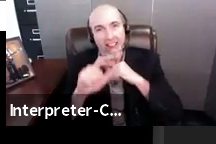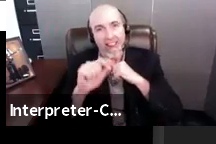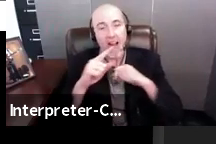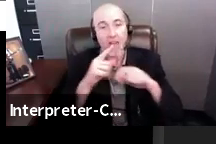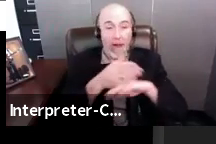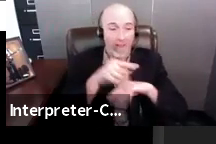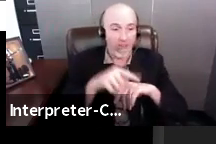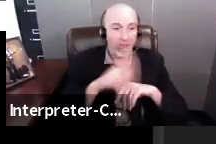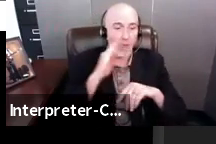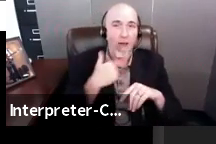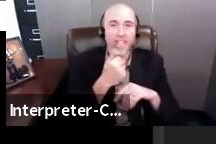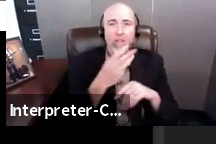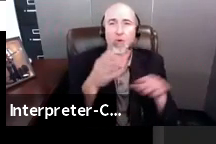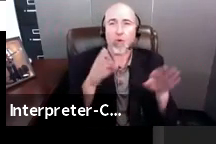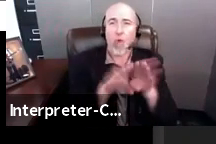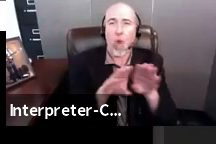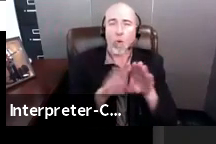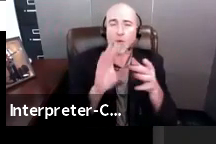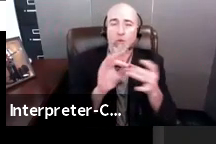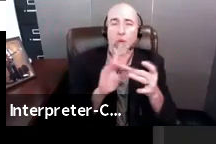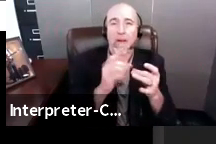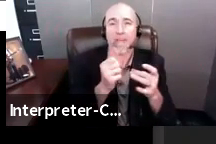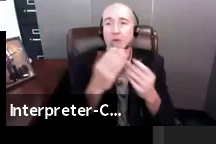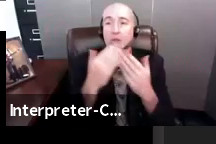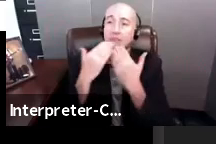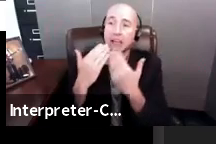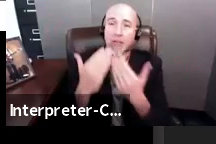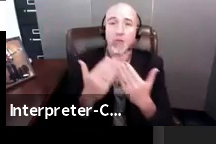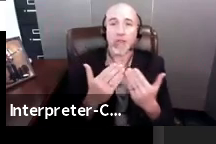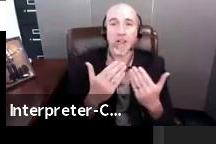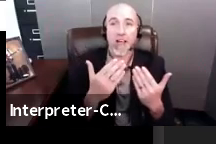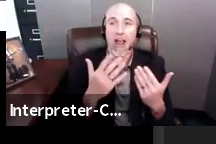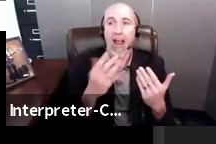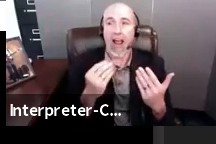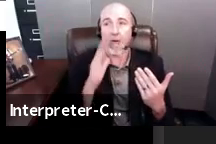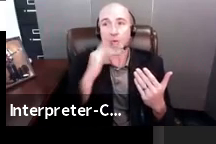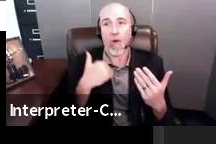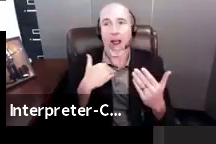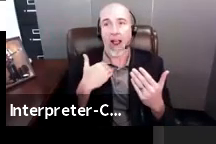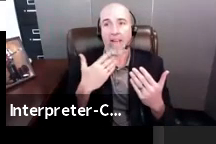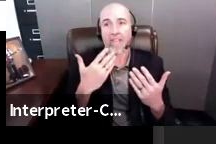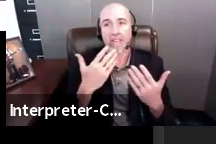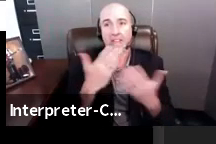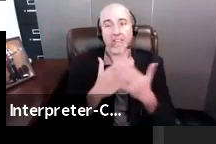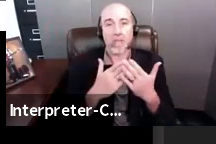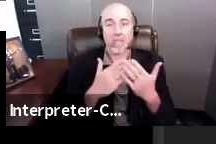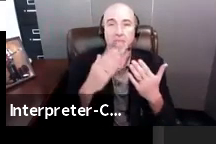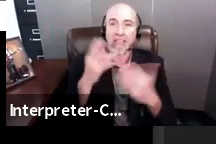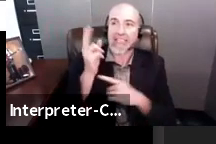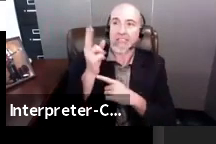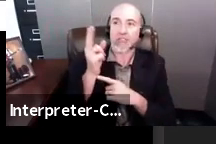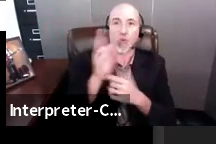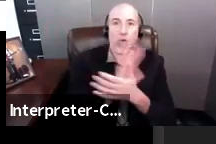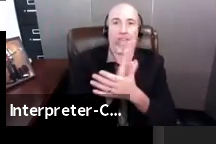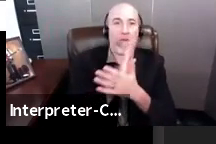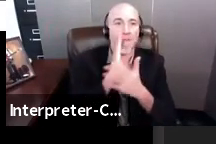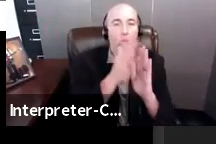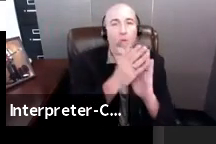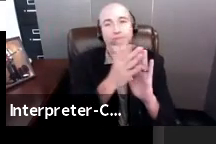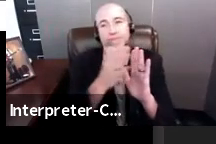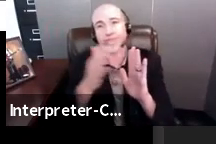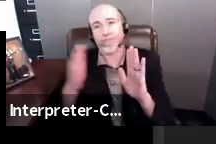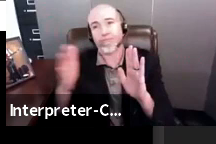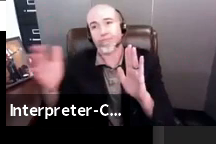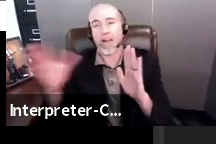few closing remarks and a few thank yous, and then we're going to have some historic footage that we're going to run for the rest of the afternoon and